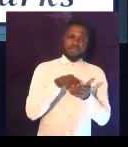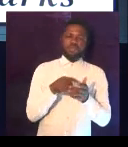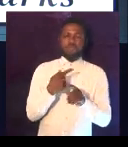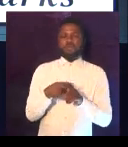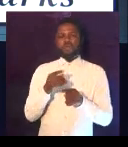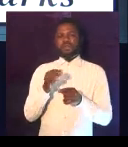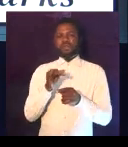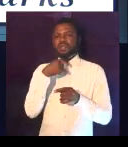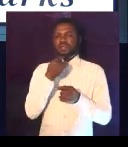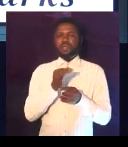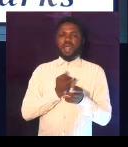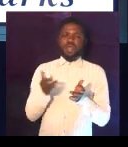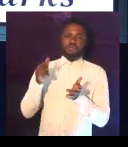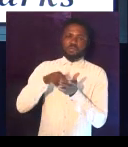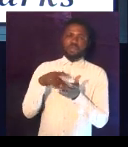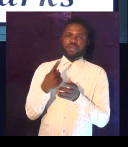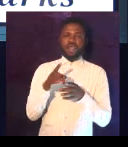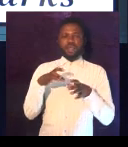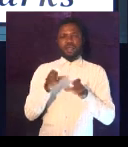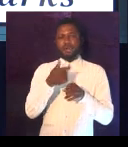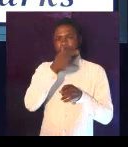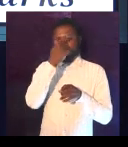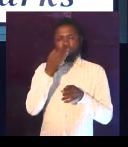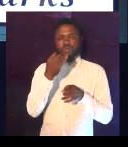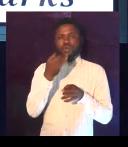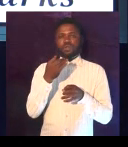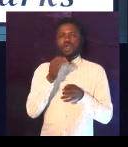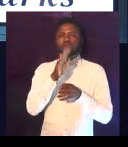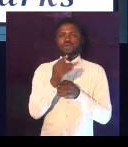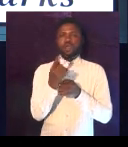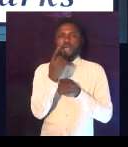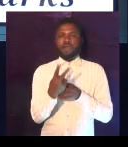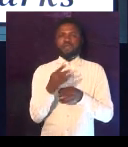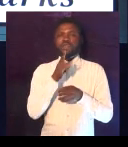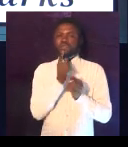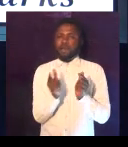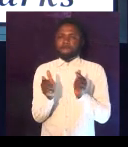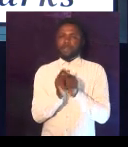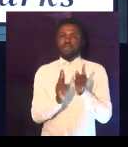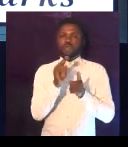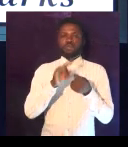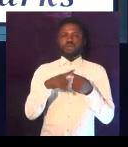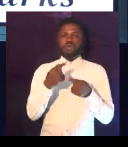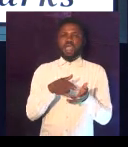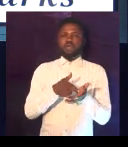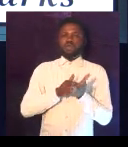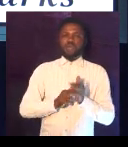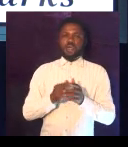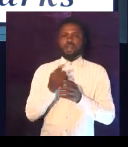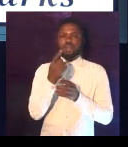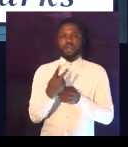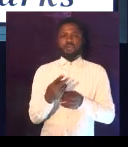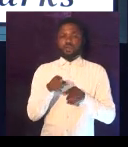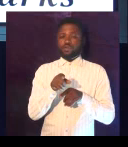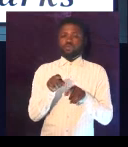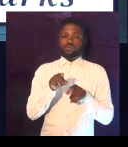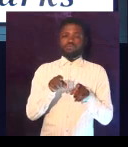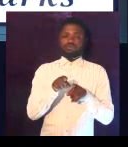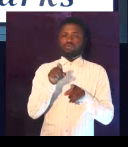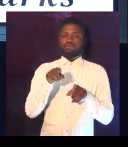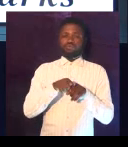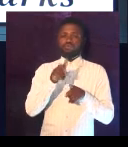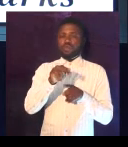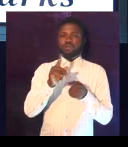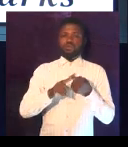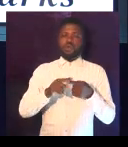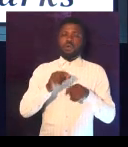but I passed this one now, and they said I should repeat the class. Well, it's because your average did not meet up to the required average. So my friend,